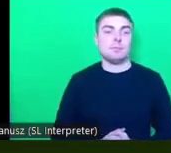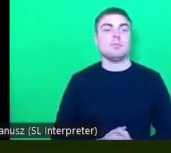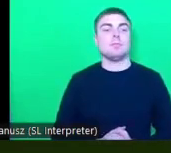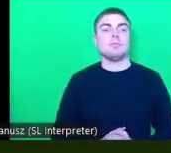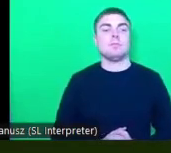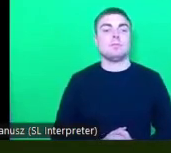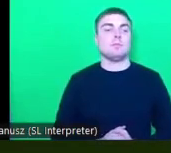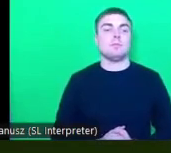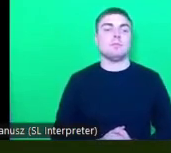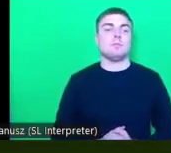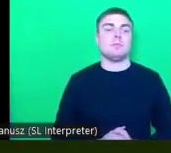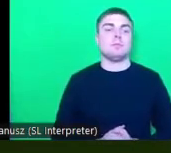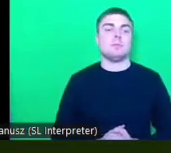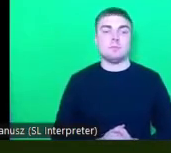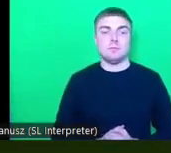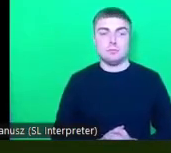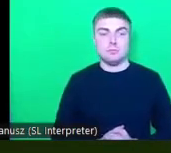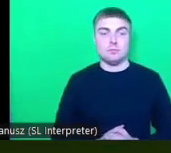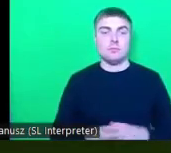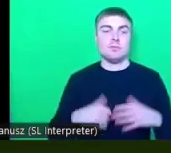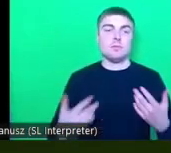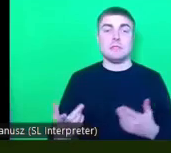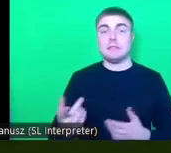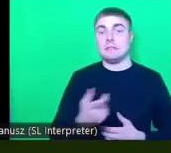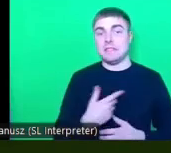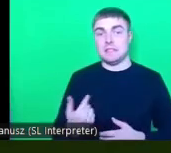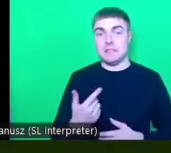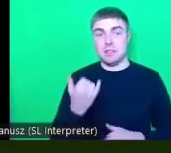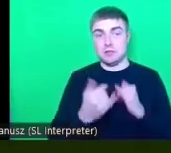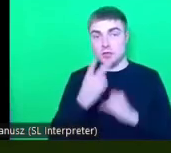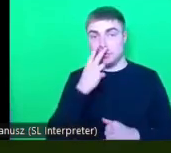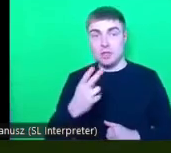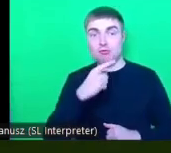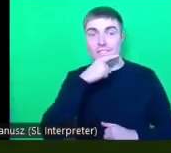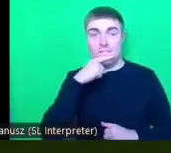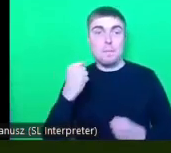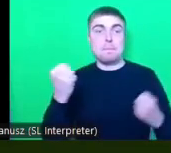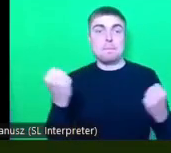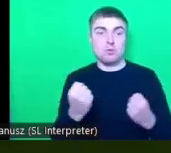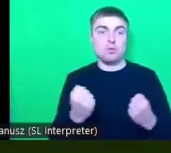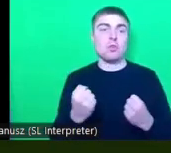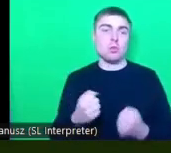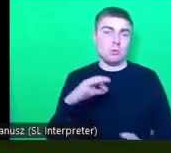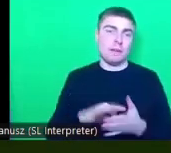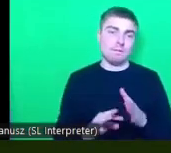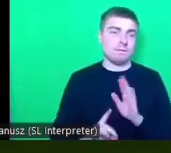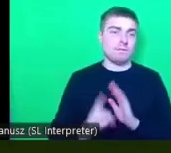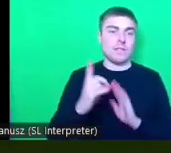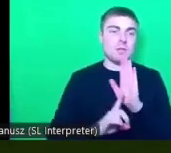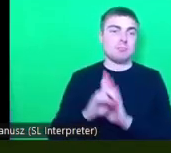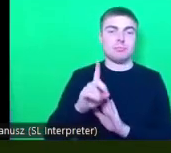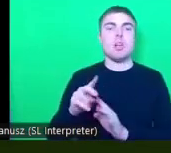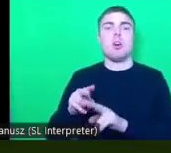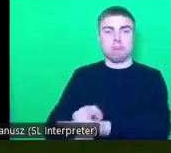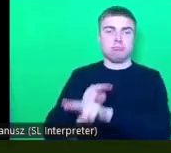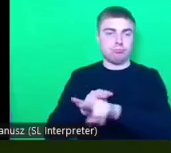the more red it is, the higher is the harvest outtake of moose. So you see here that they harvest pretty